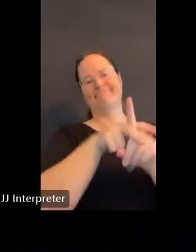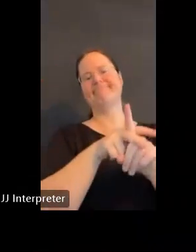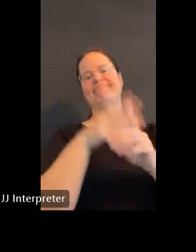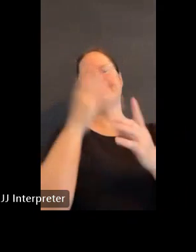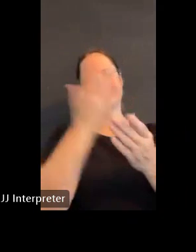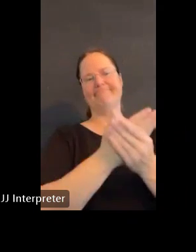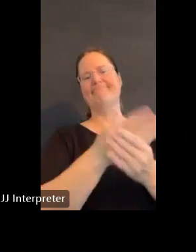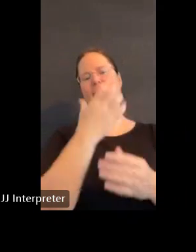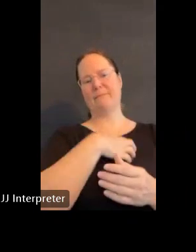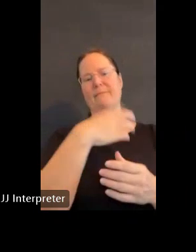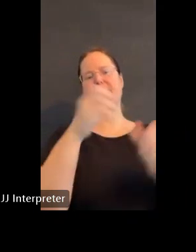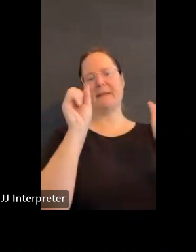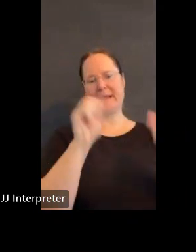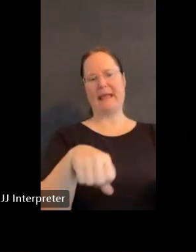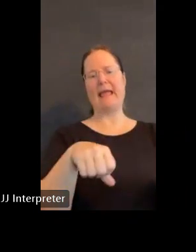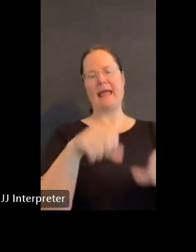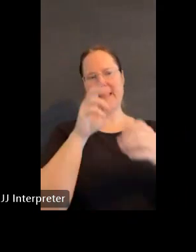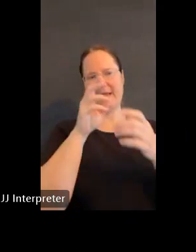investigated.